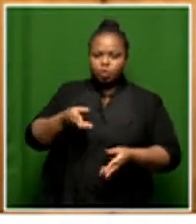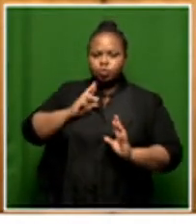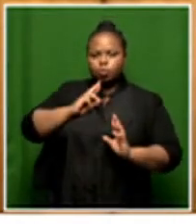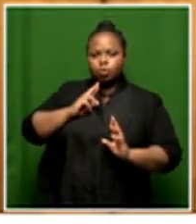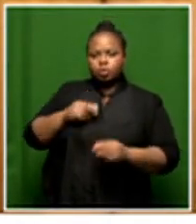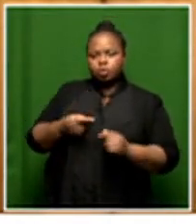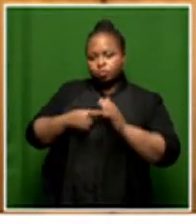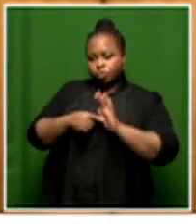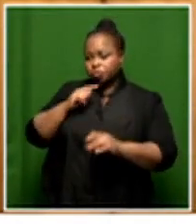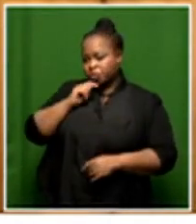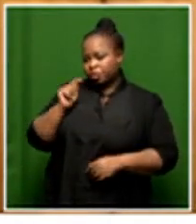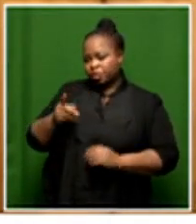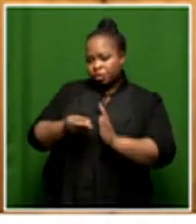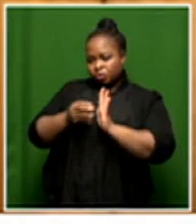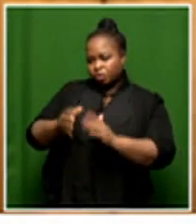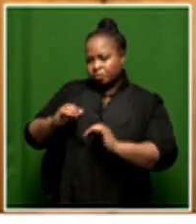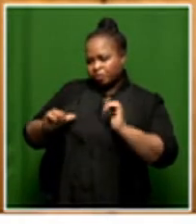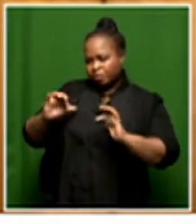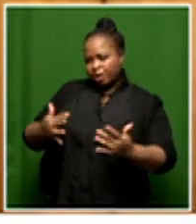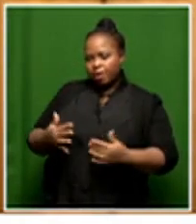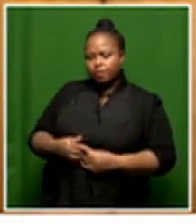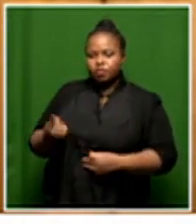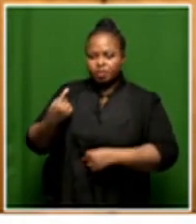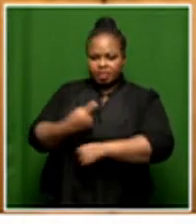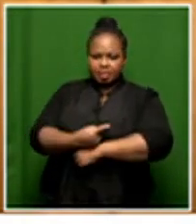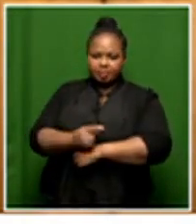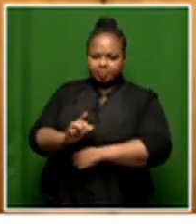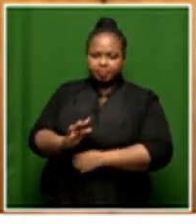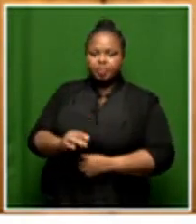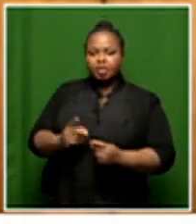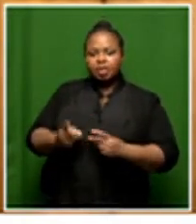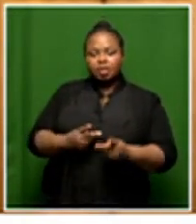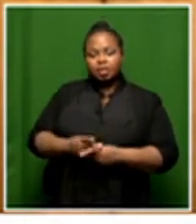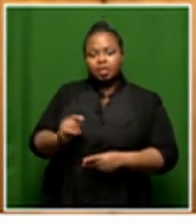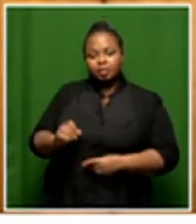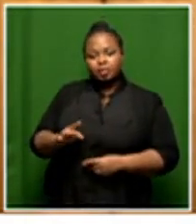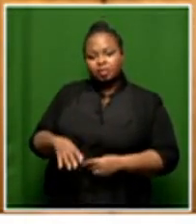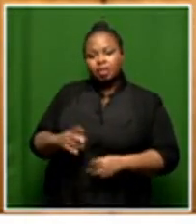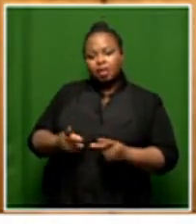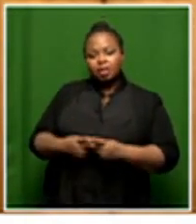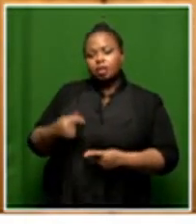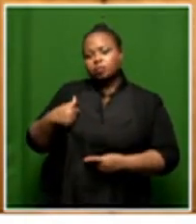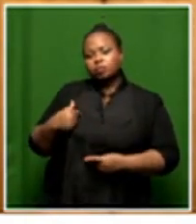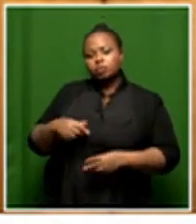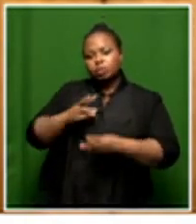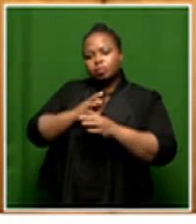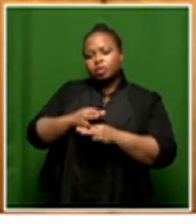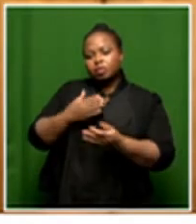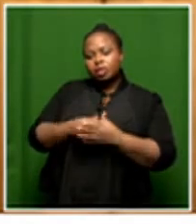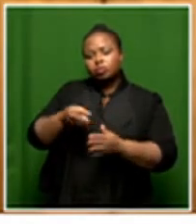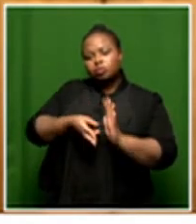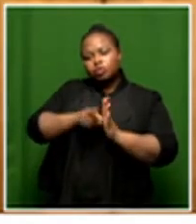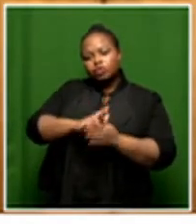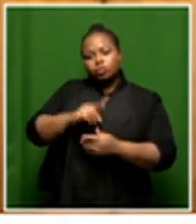report that shows exactly how the student performed in that session for the day. Furthermore, in this dashboard, a parent can go and review all